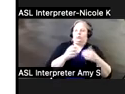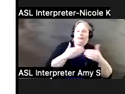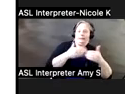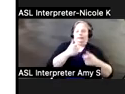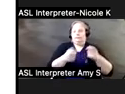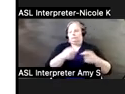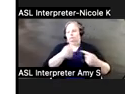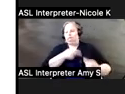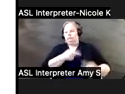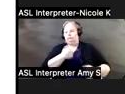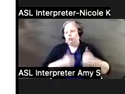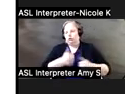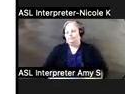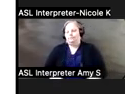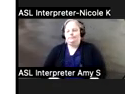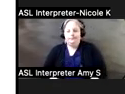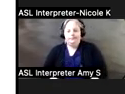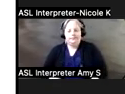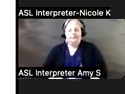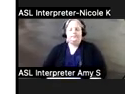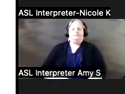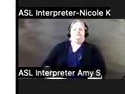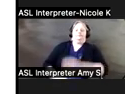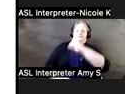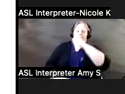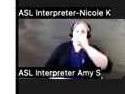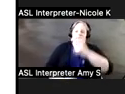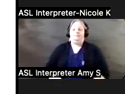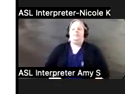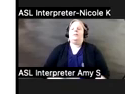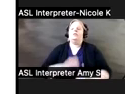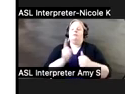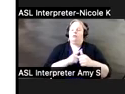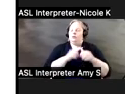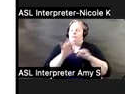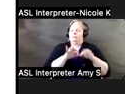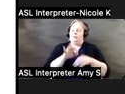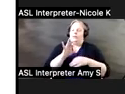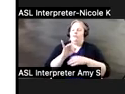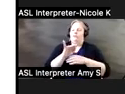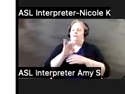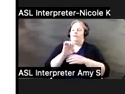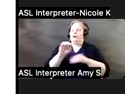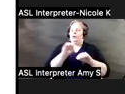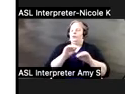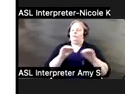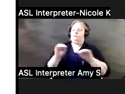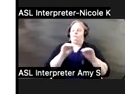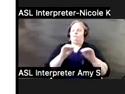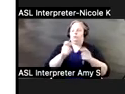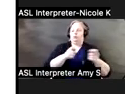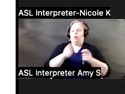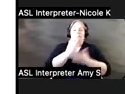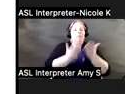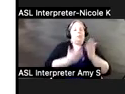controller. So first, we're going to talk about difficulties with fine motor control. So like I said, this is someone who might have some movement,